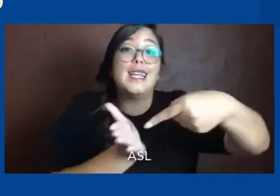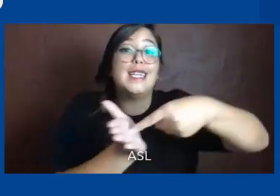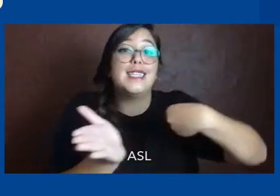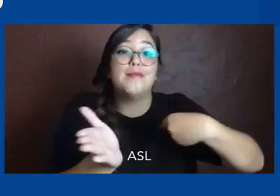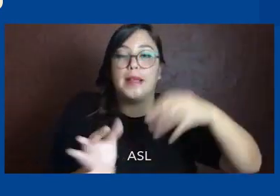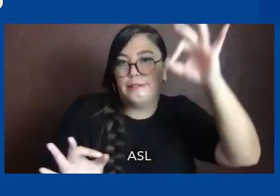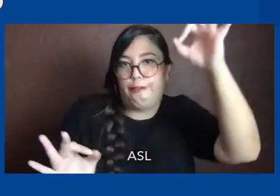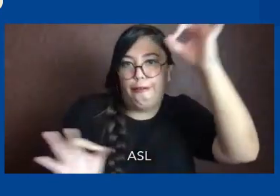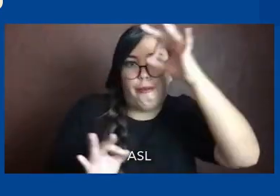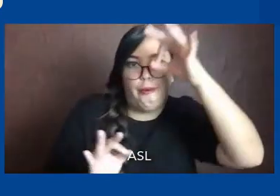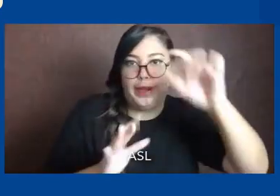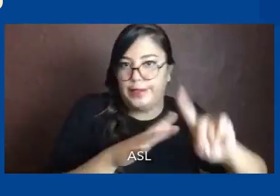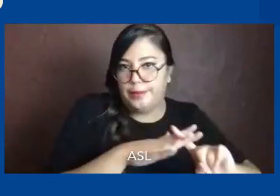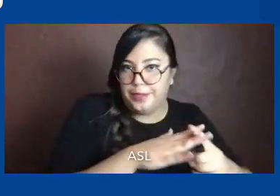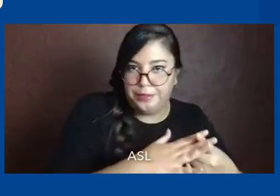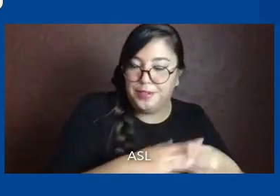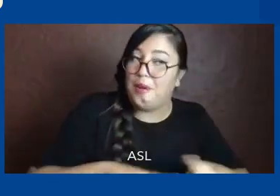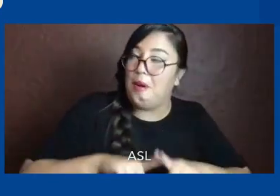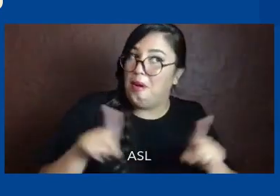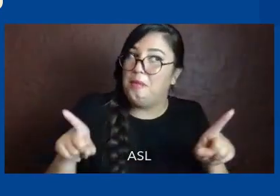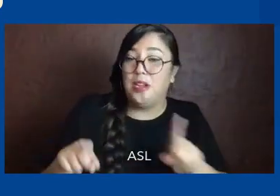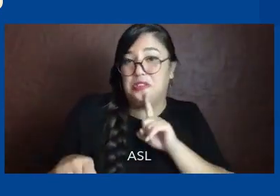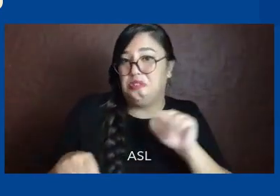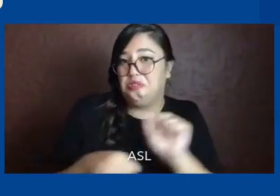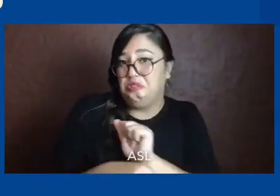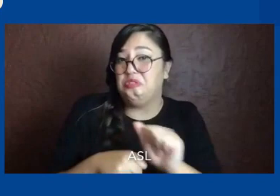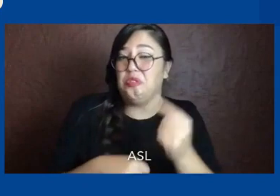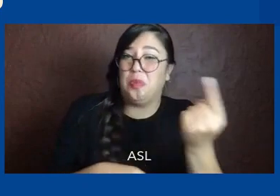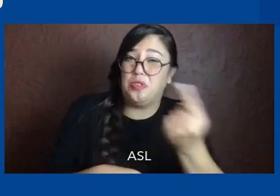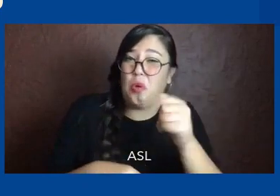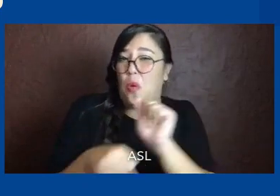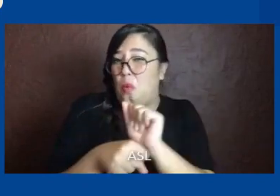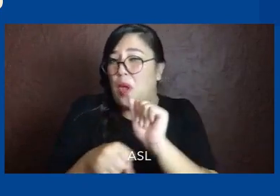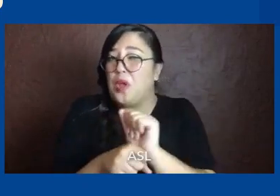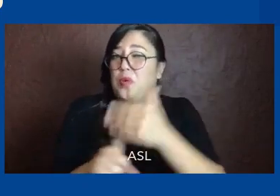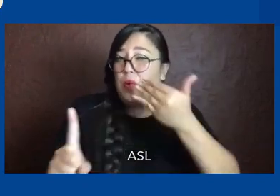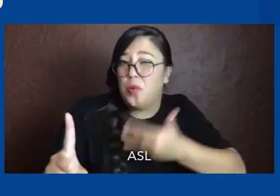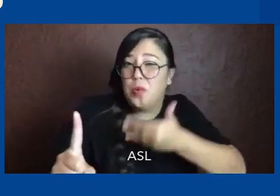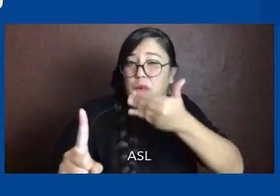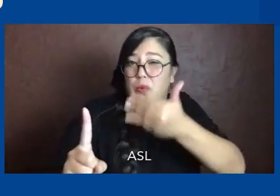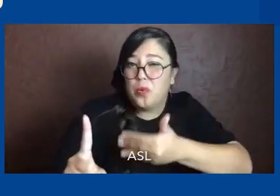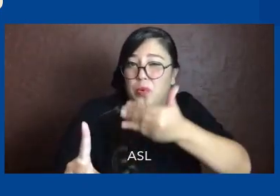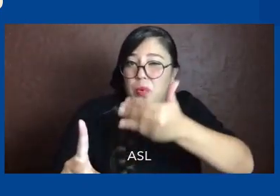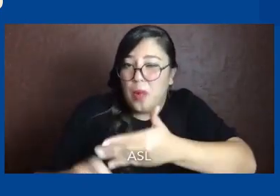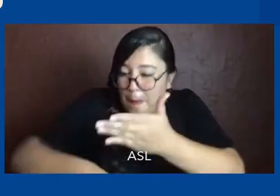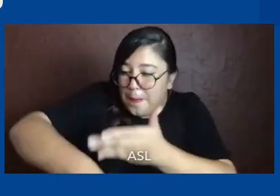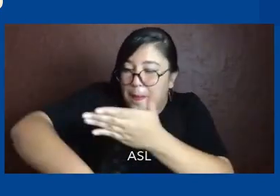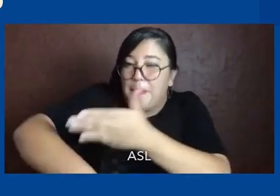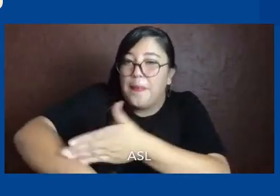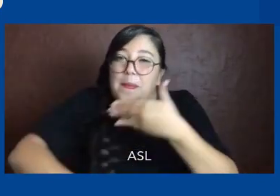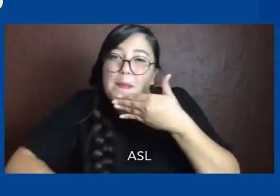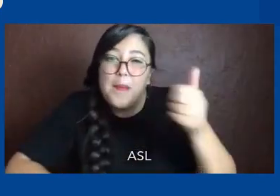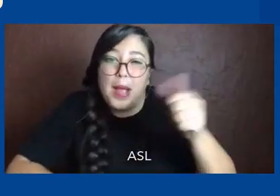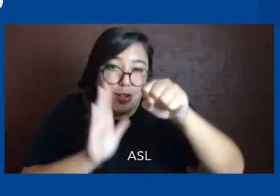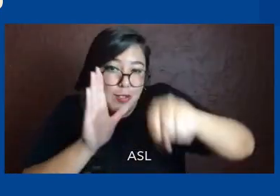much always working on trying to be a good documentary cinematographer in one way or